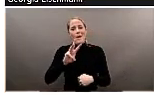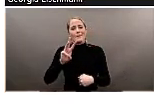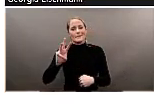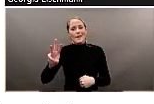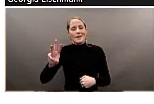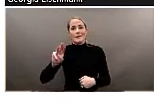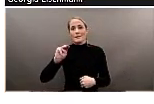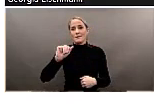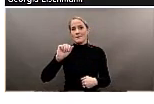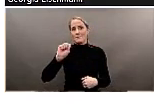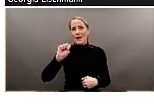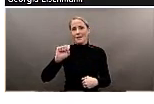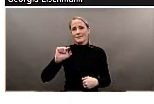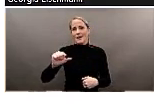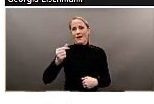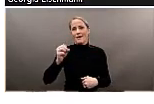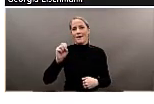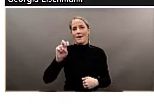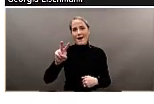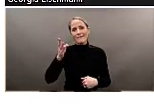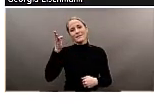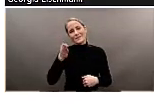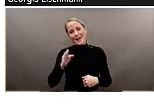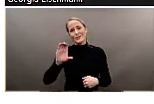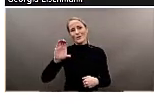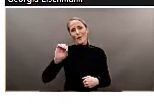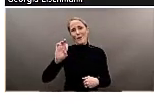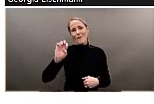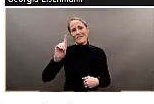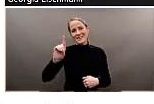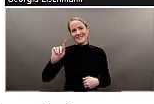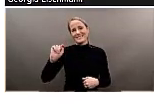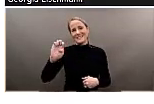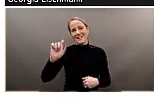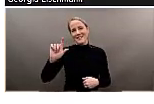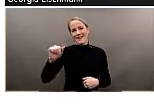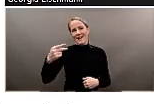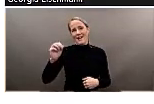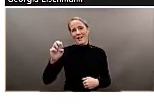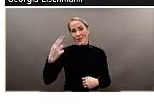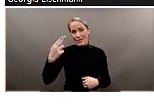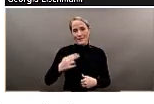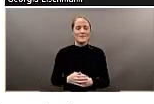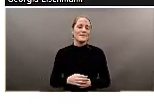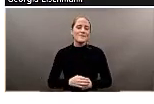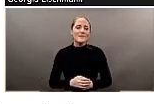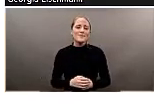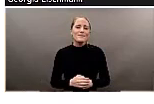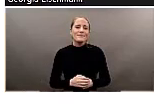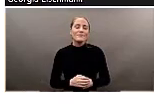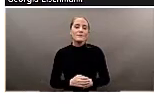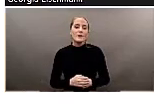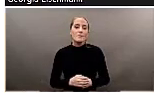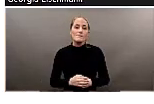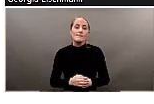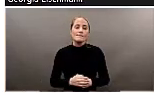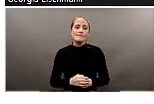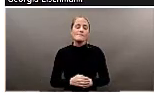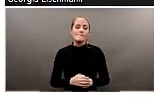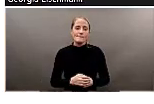at mass.gov/COVID telehealth. There's just one more slide, if we don't mind clicking